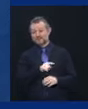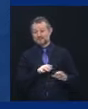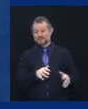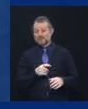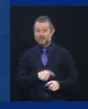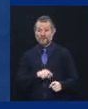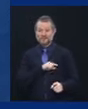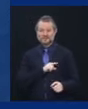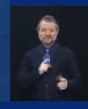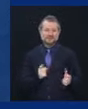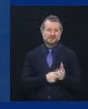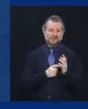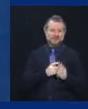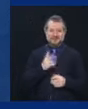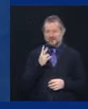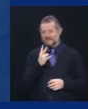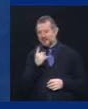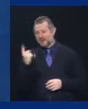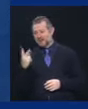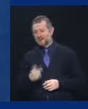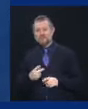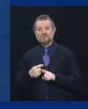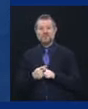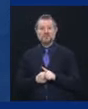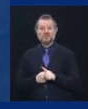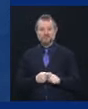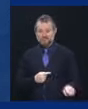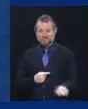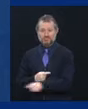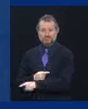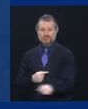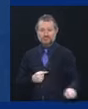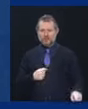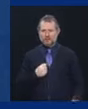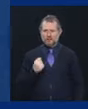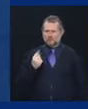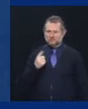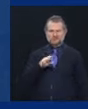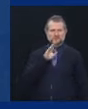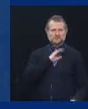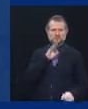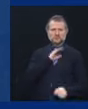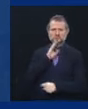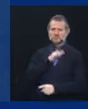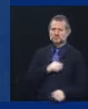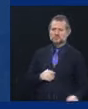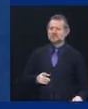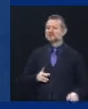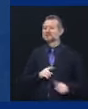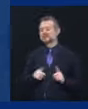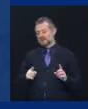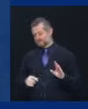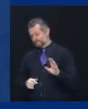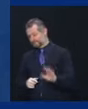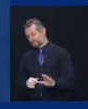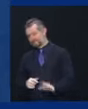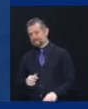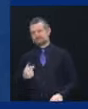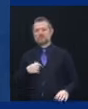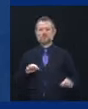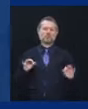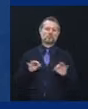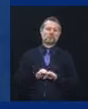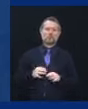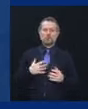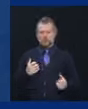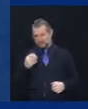7.5 months to get to them. So I get the frustration. But I want to at least be able to say we